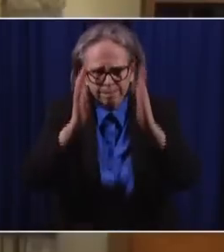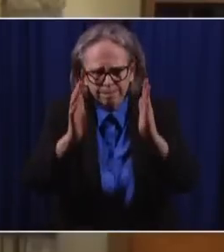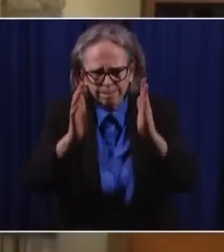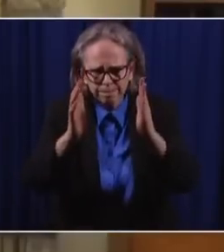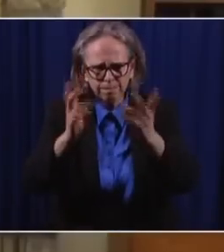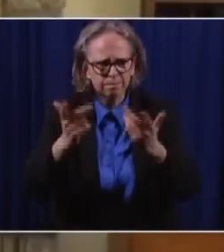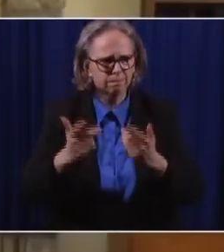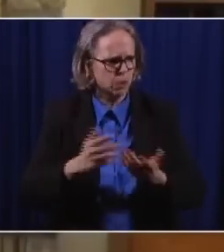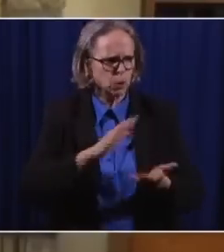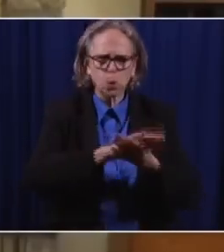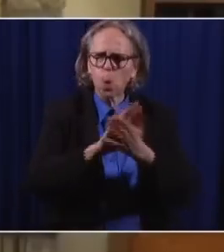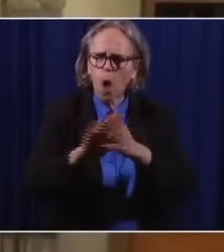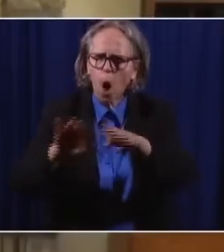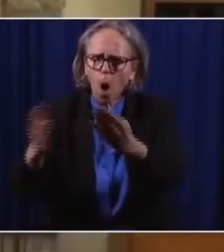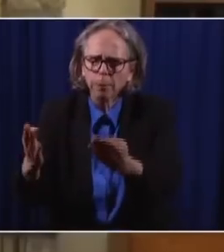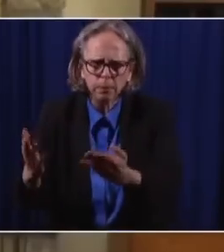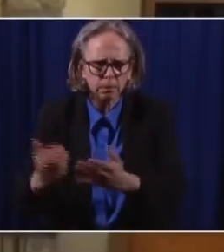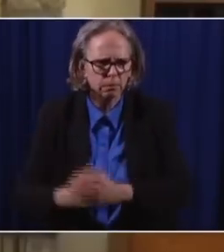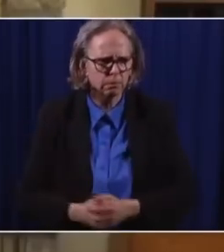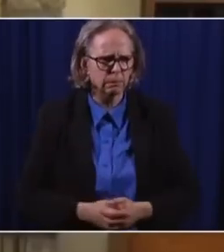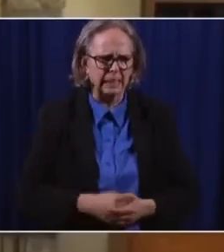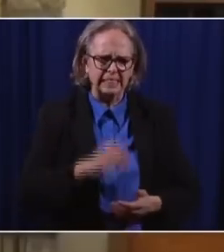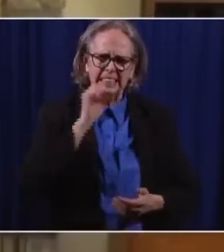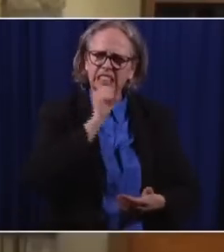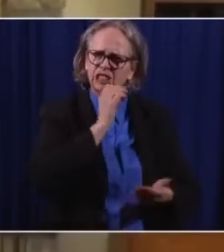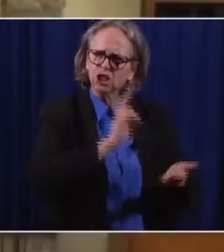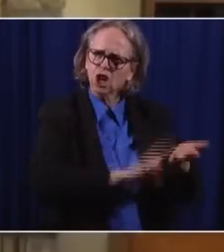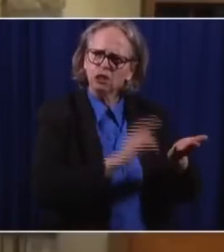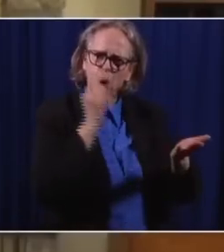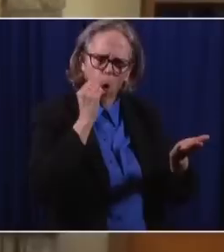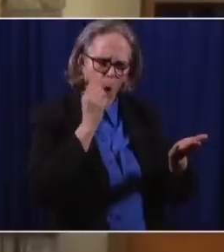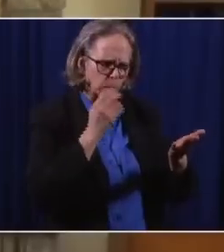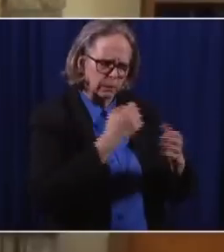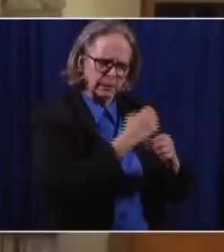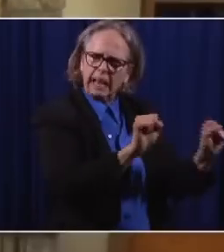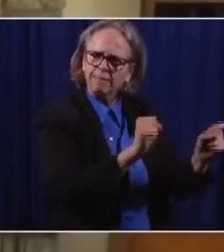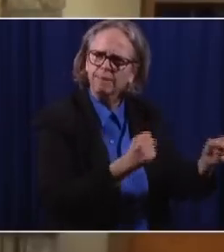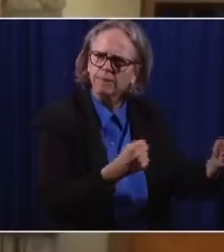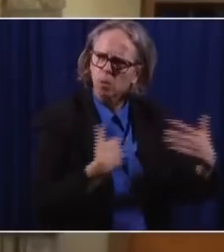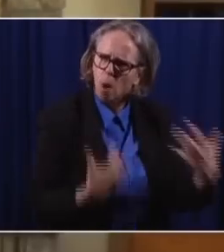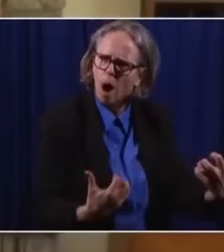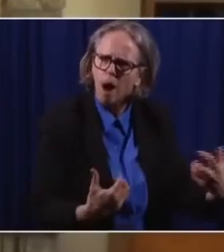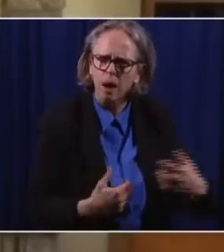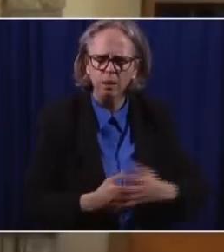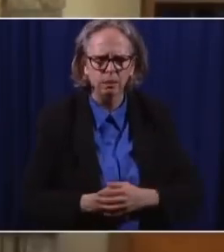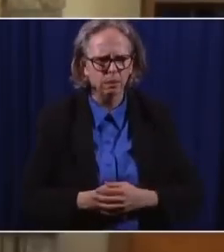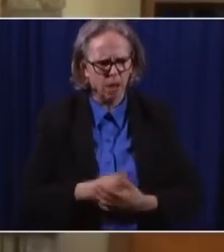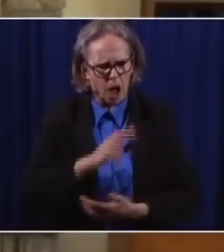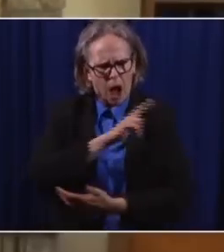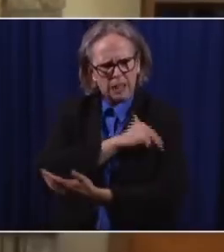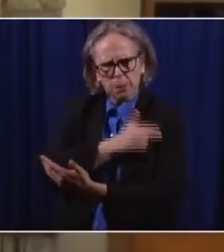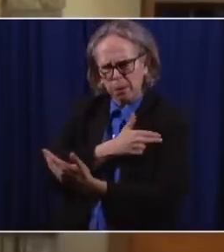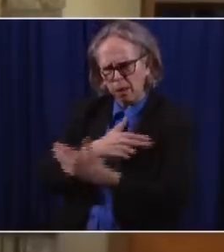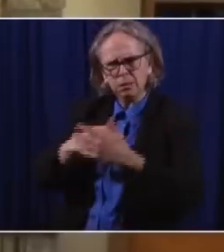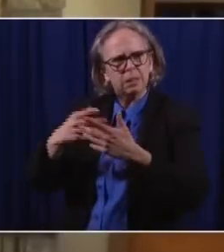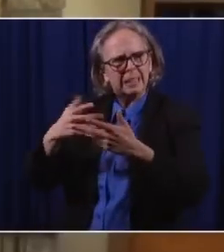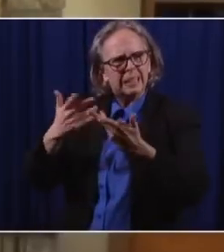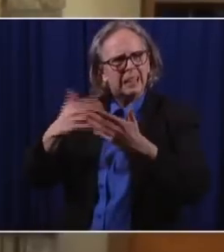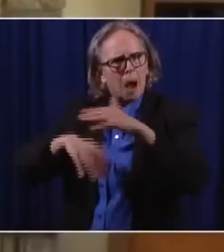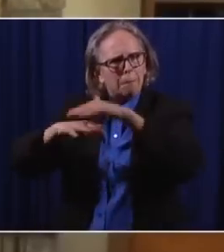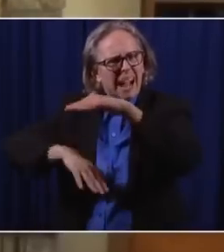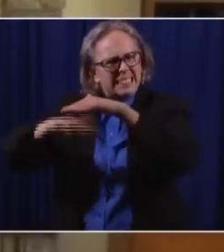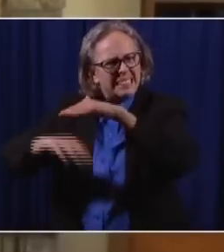desire to keep our hospitals open and functioning so that no matter what the problem is, there's room